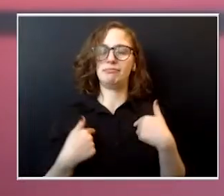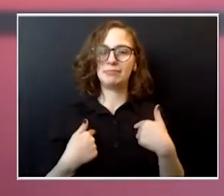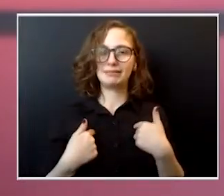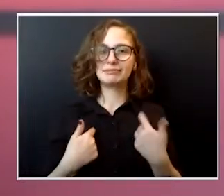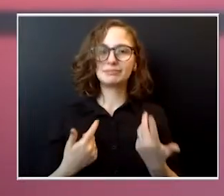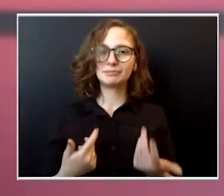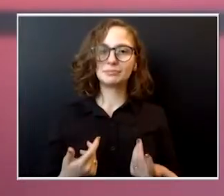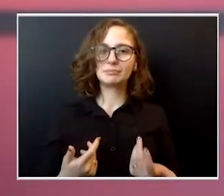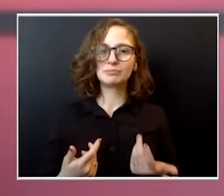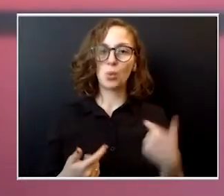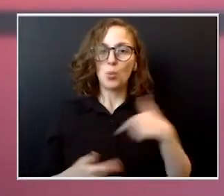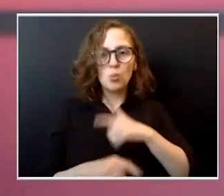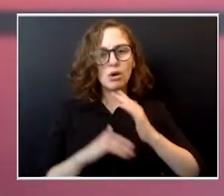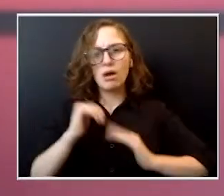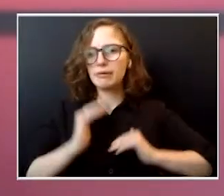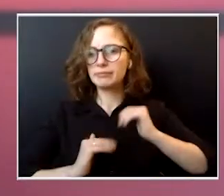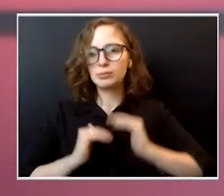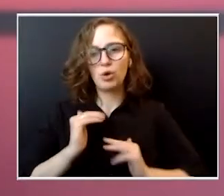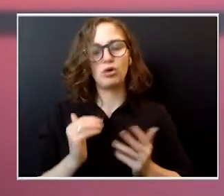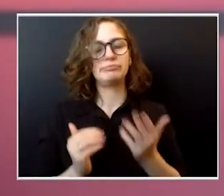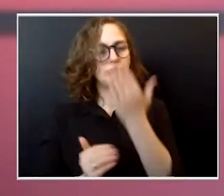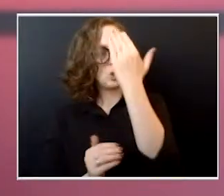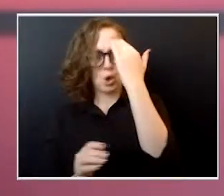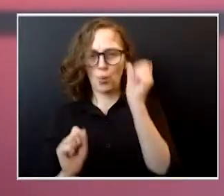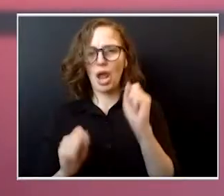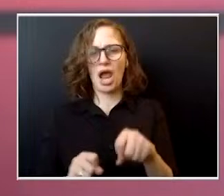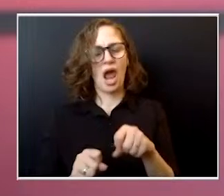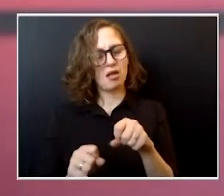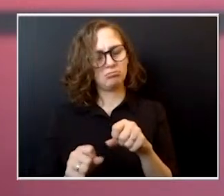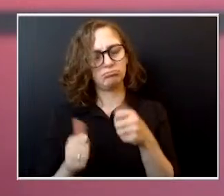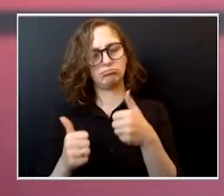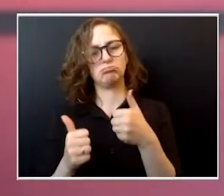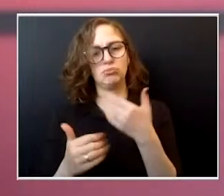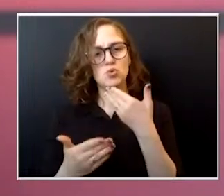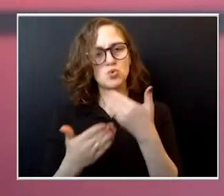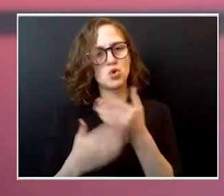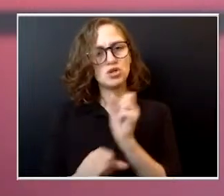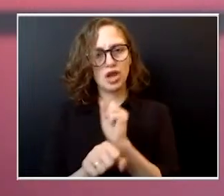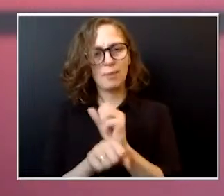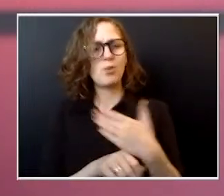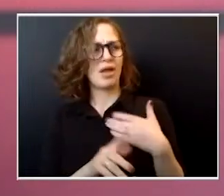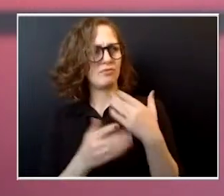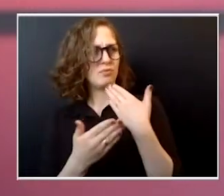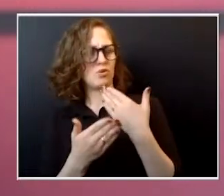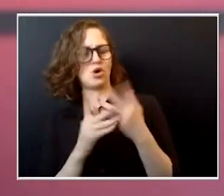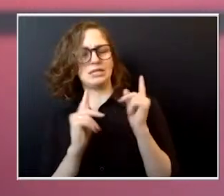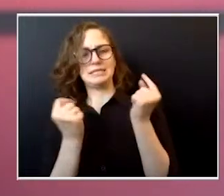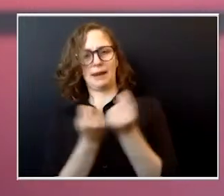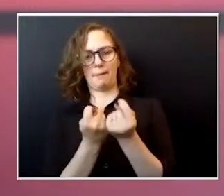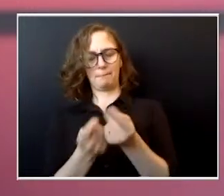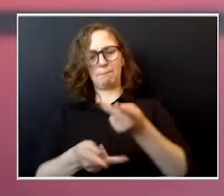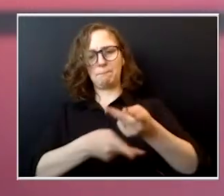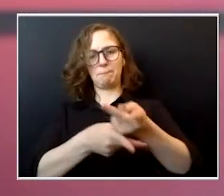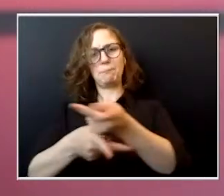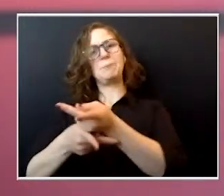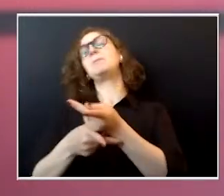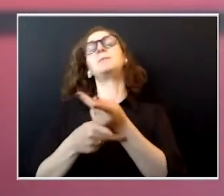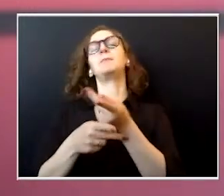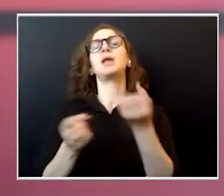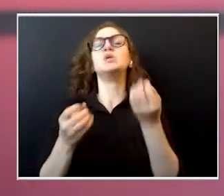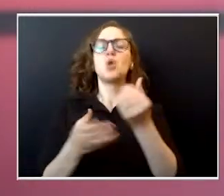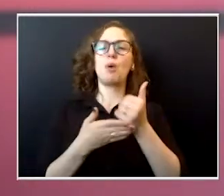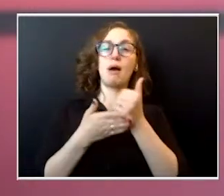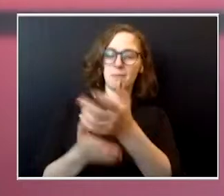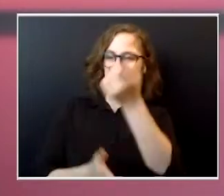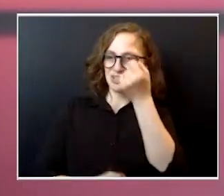doing this, and we know that we can do a good job, and we have a good team to take care of them. So getting them to understand that and then have that trust